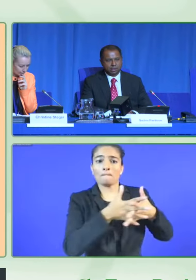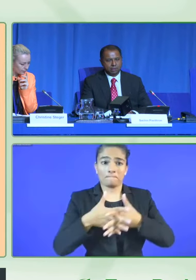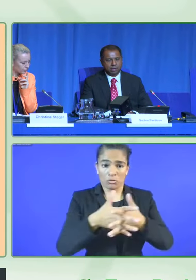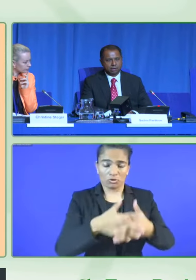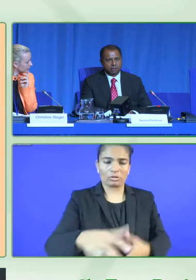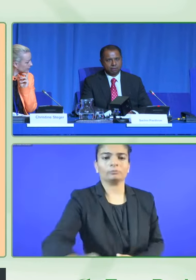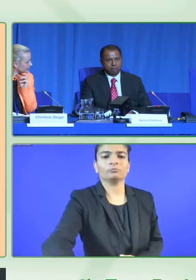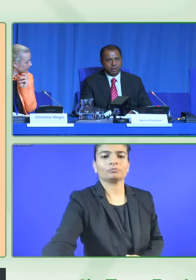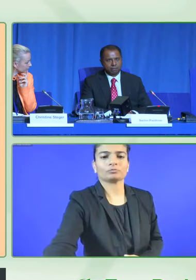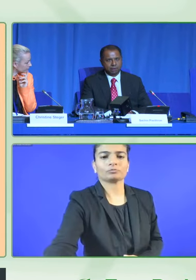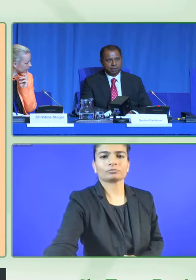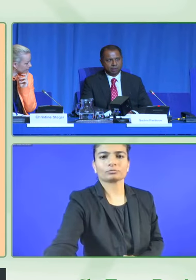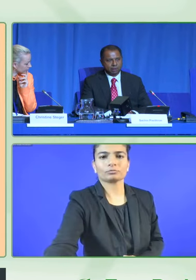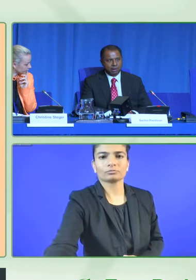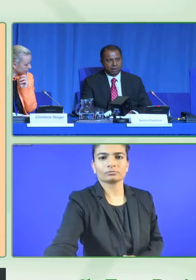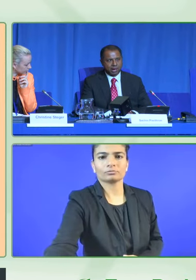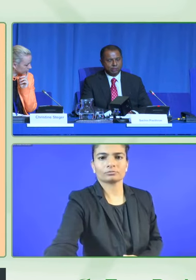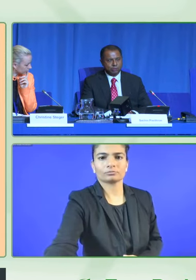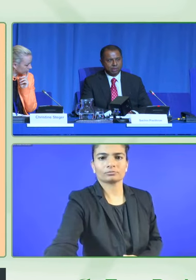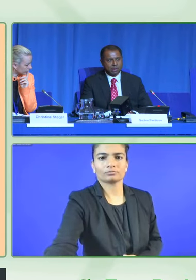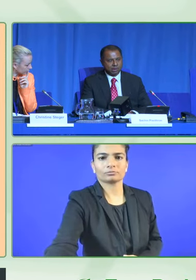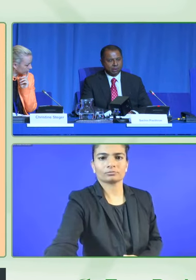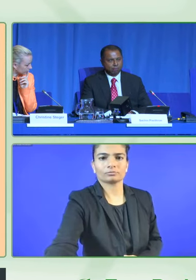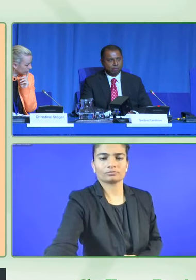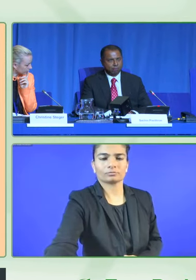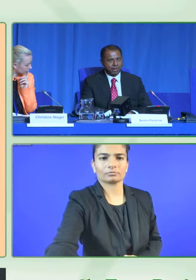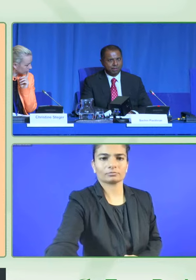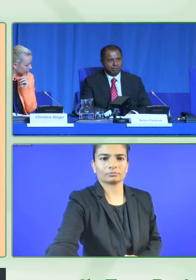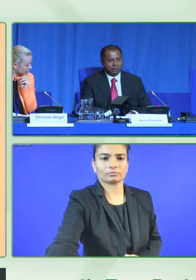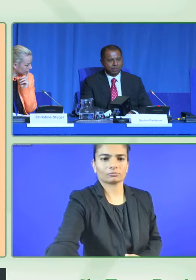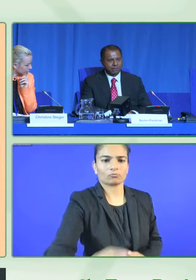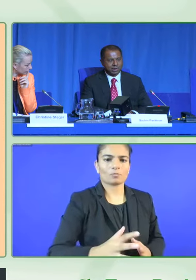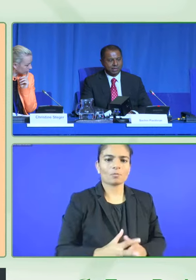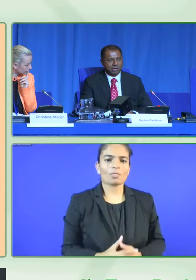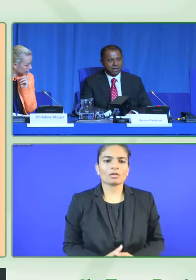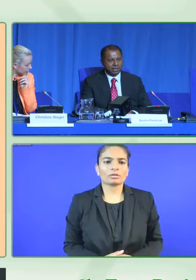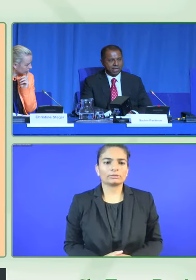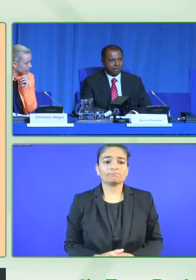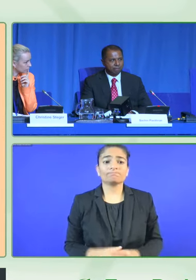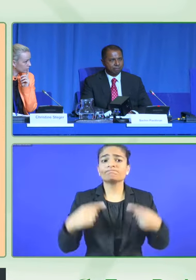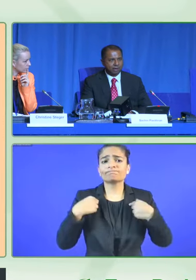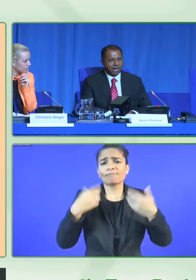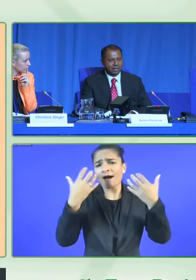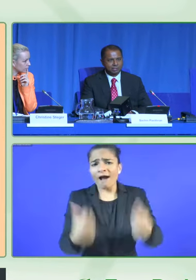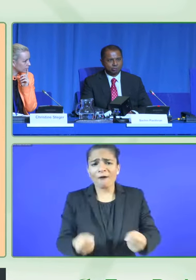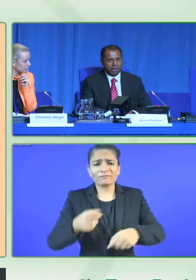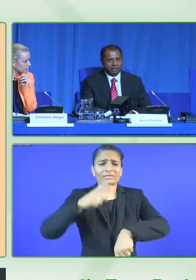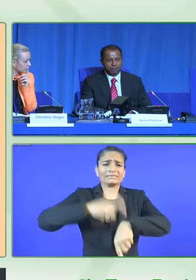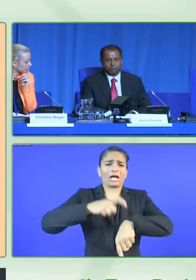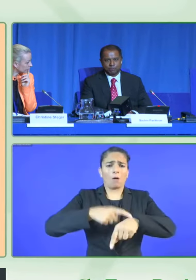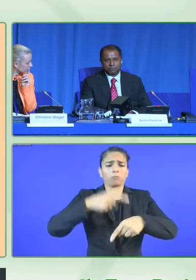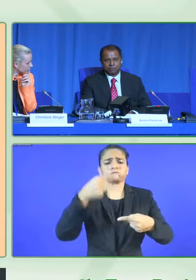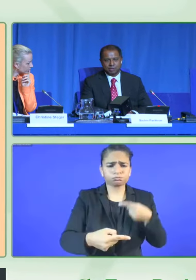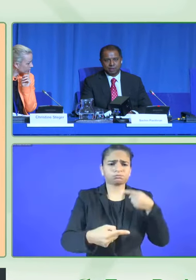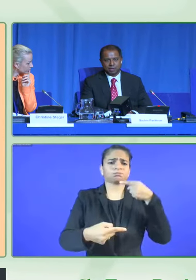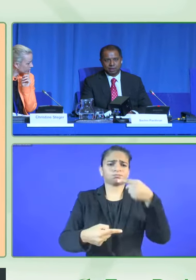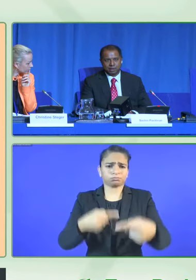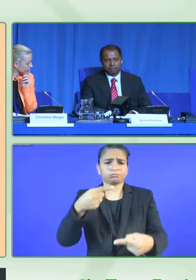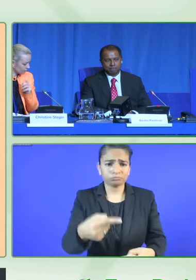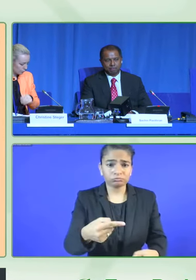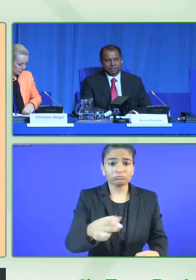in 1995, I took it all for granted because I did not have access to any of those